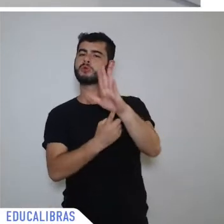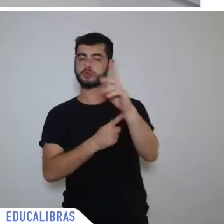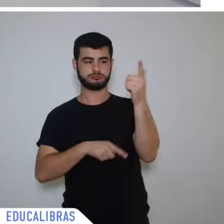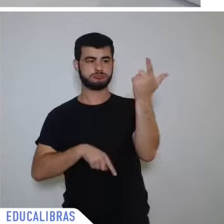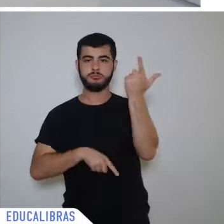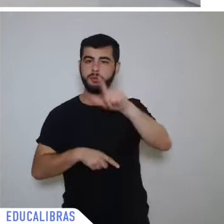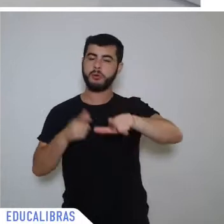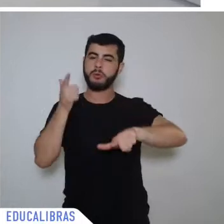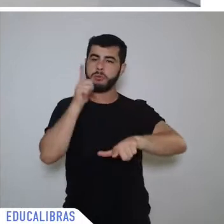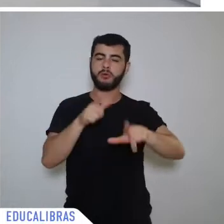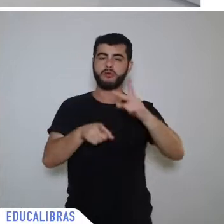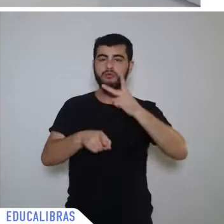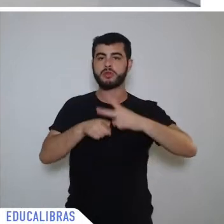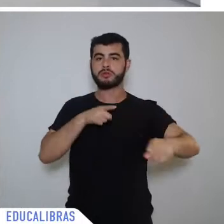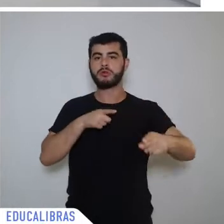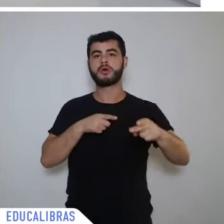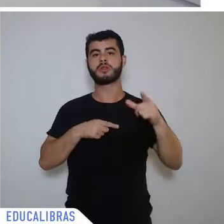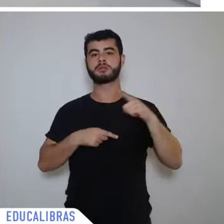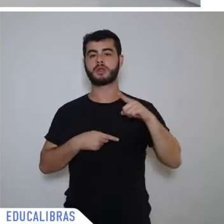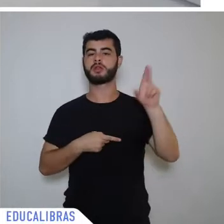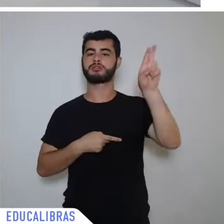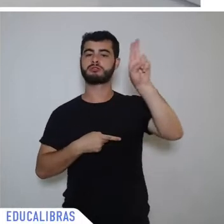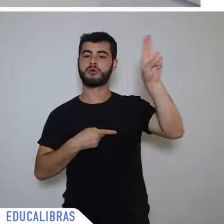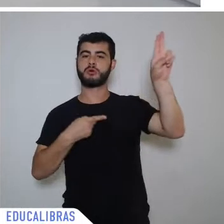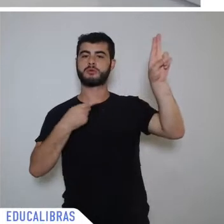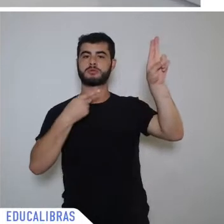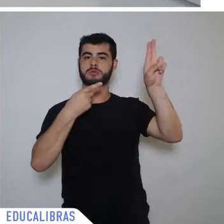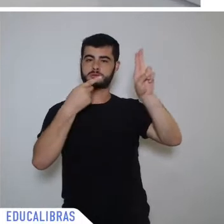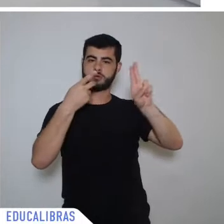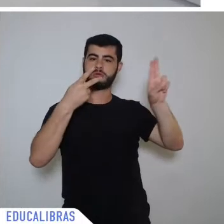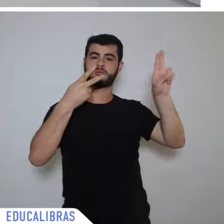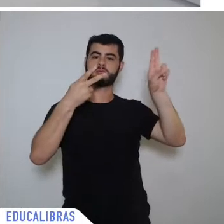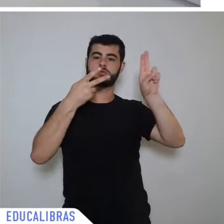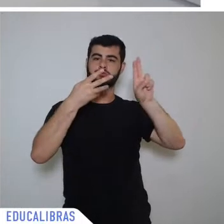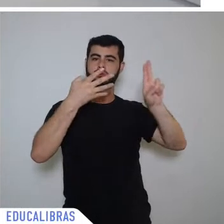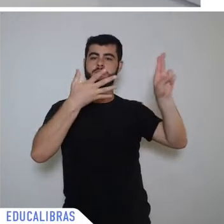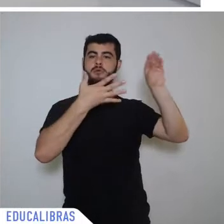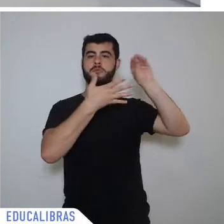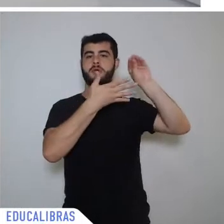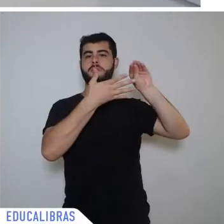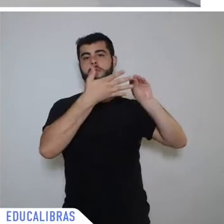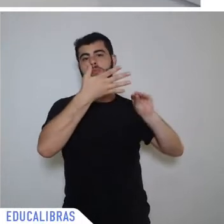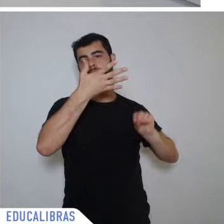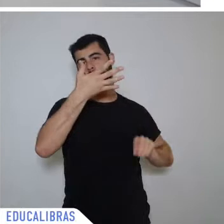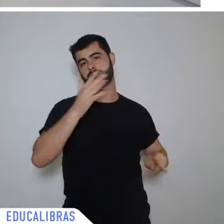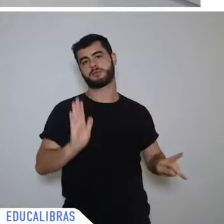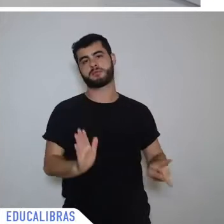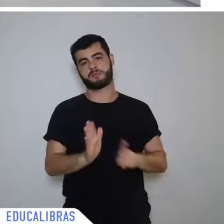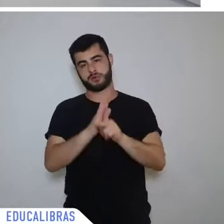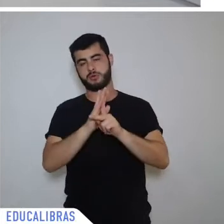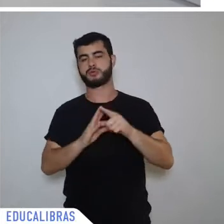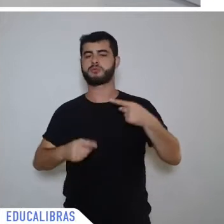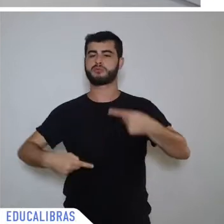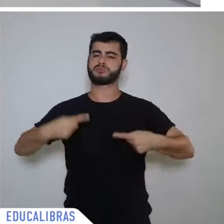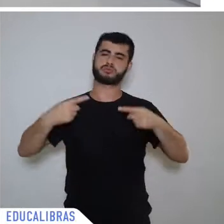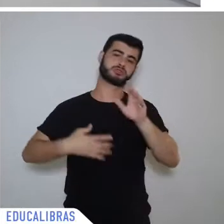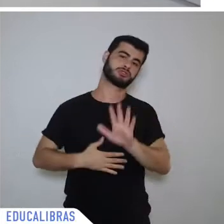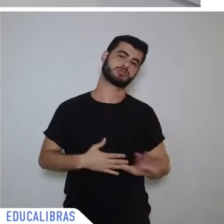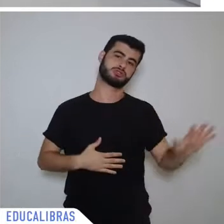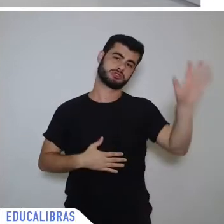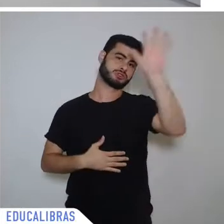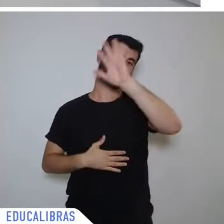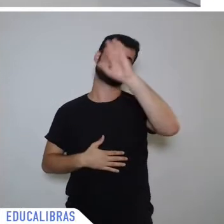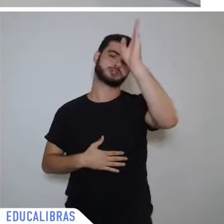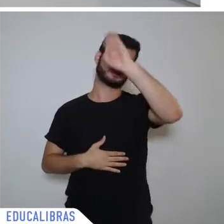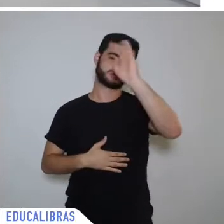Now, the victories will now add a few names that were unknown until then for the